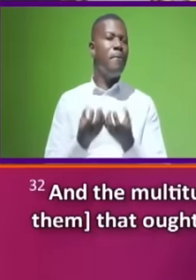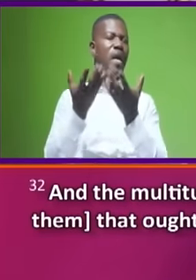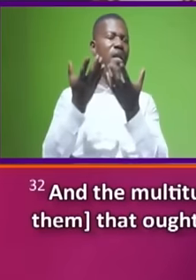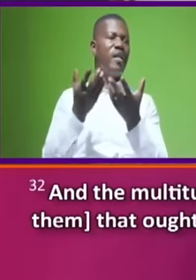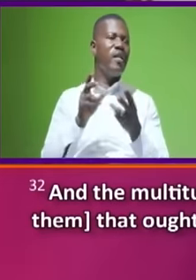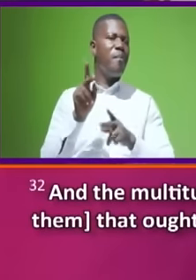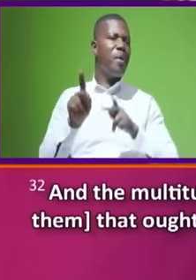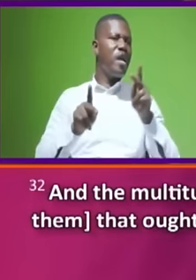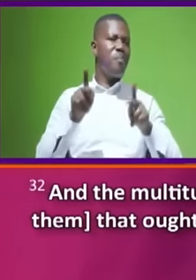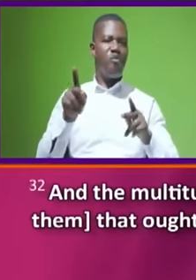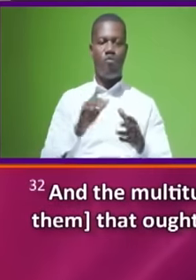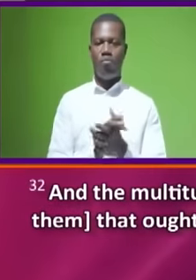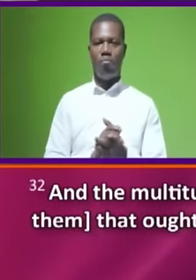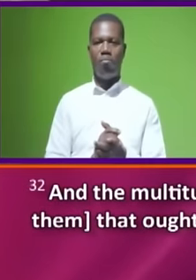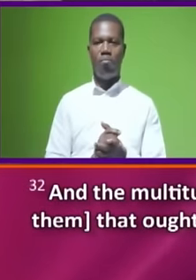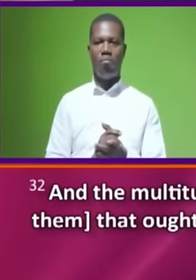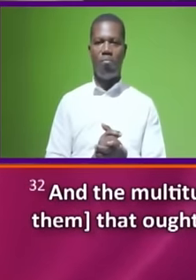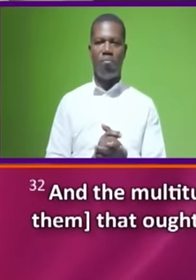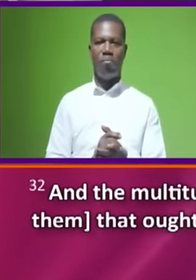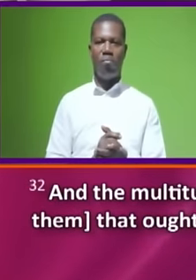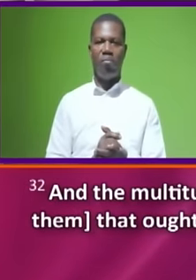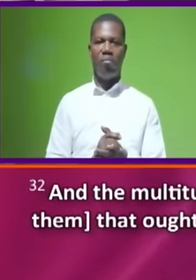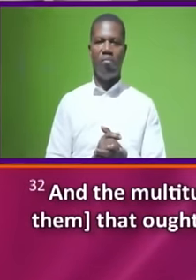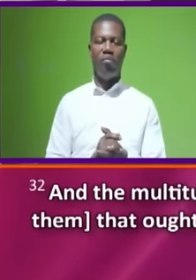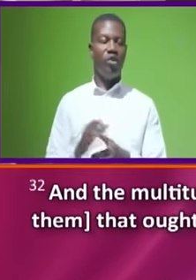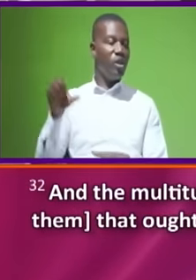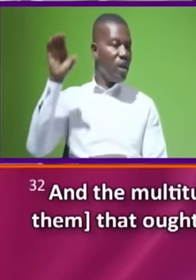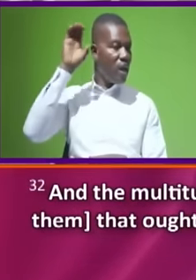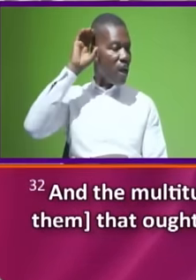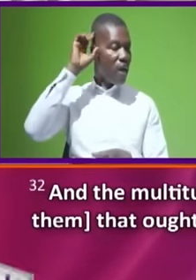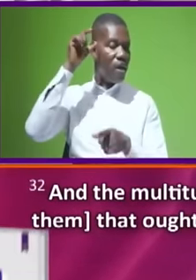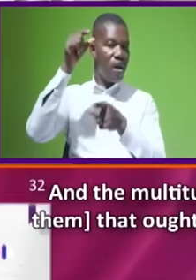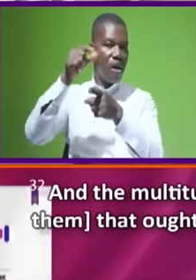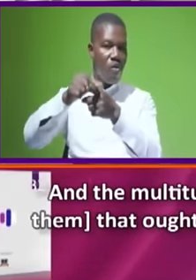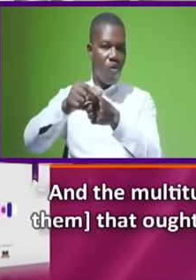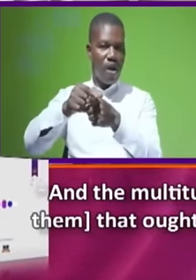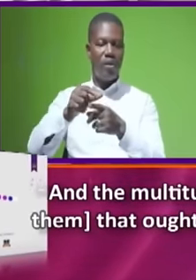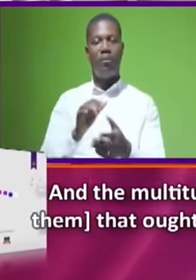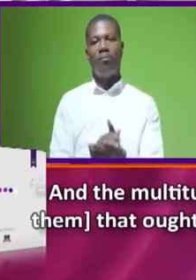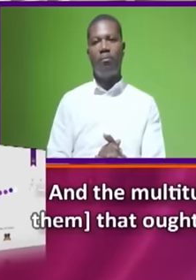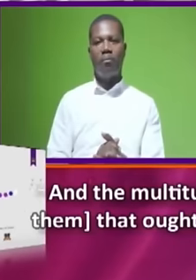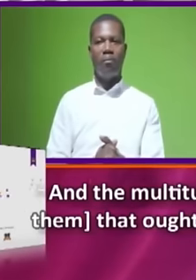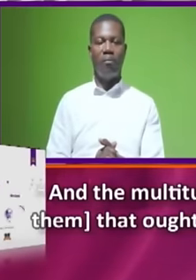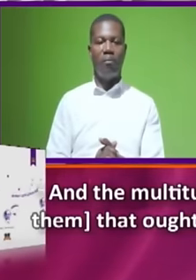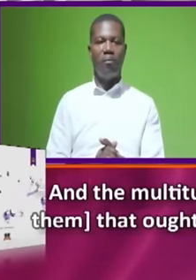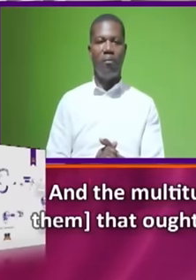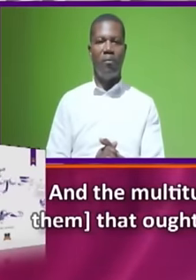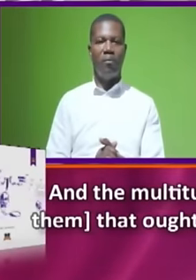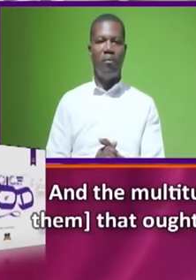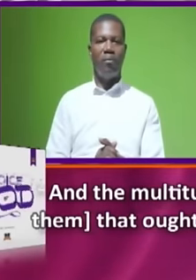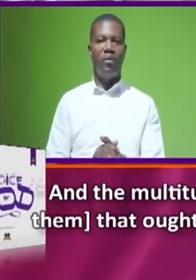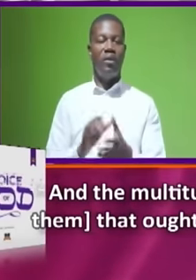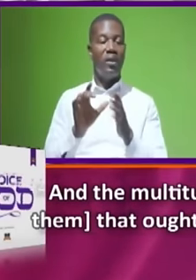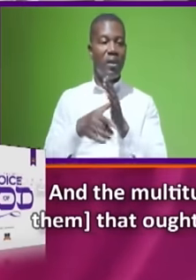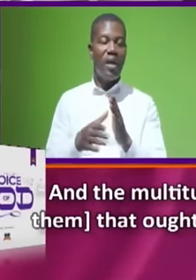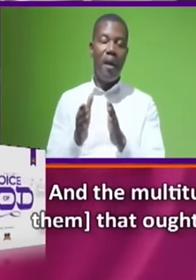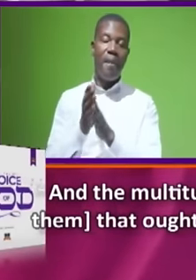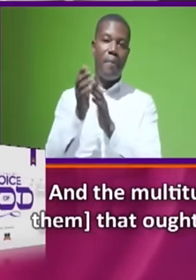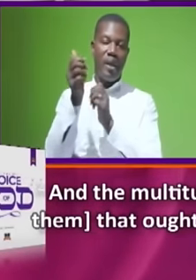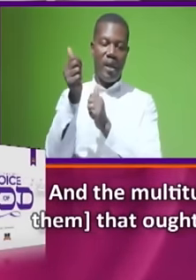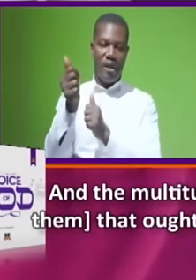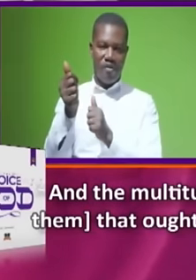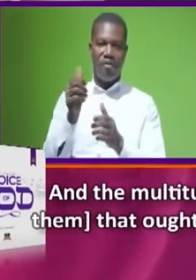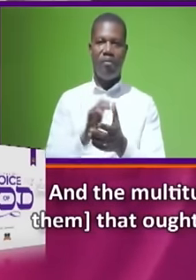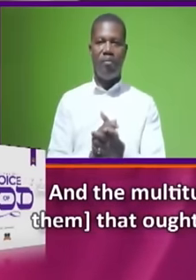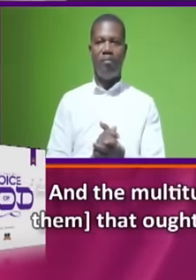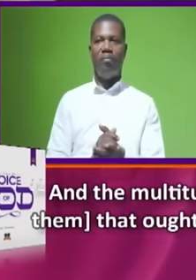The many of the multitude, they heard the word and then believed in